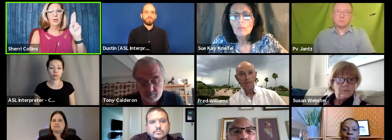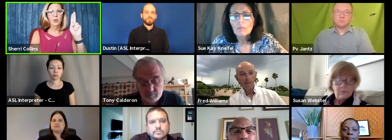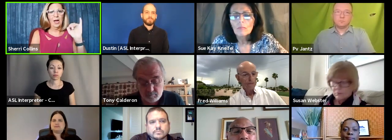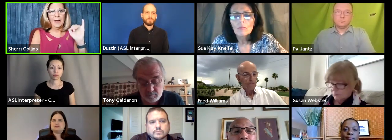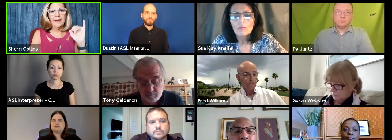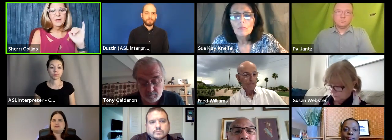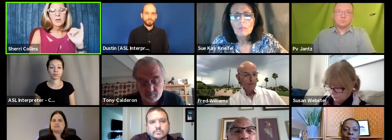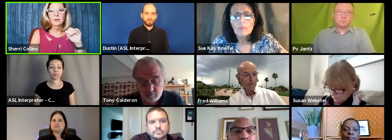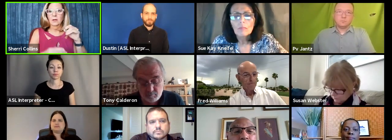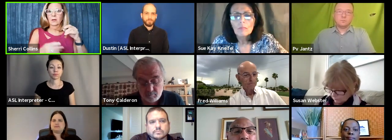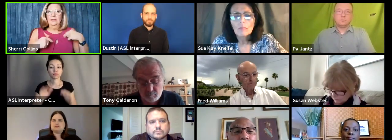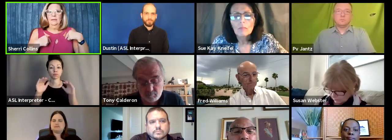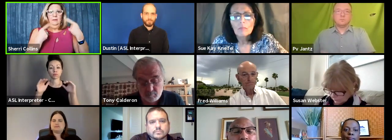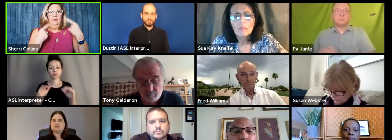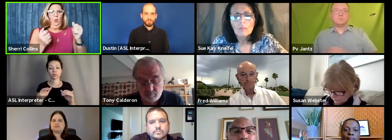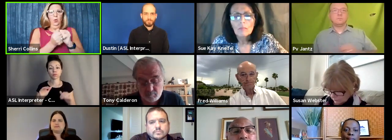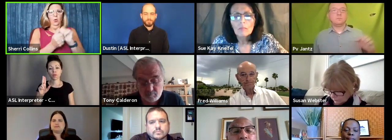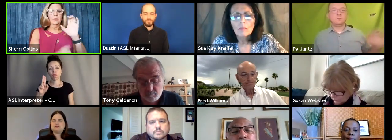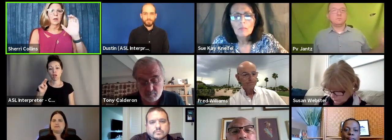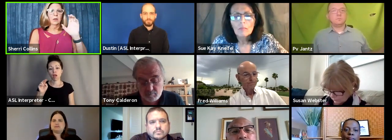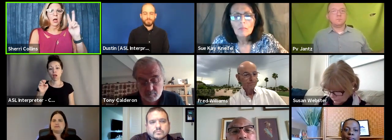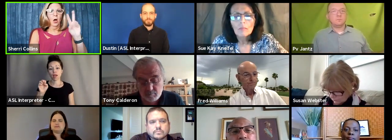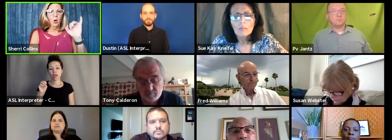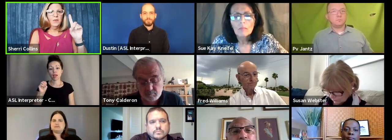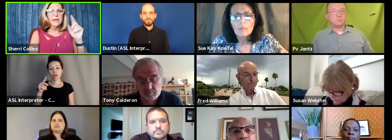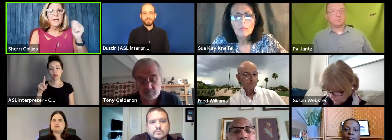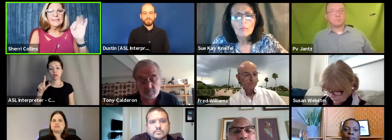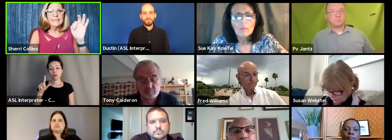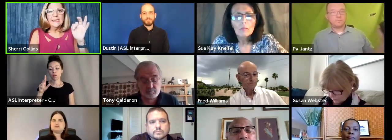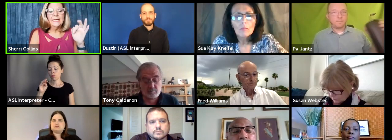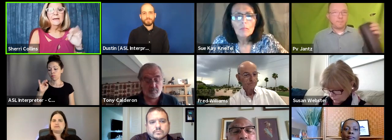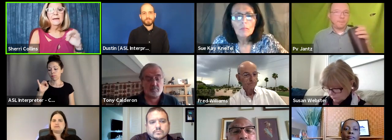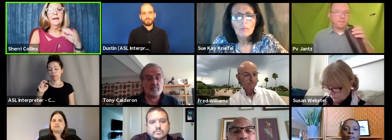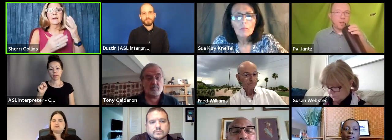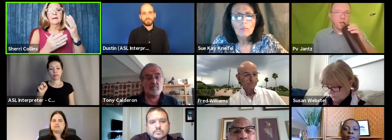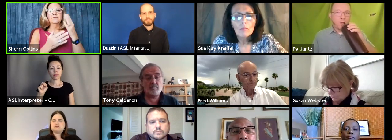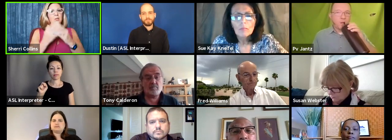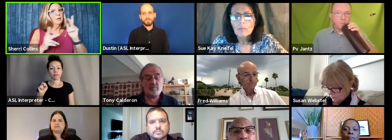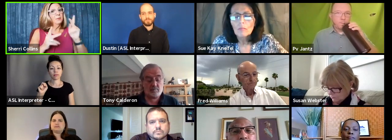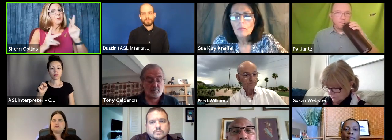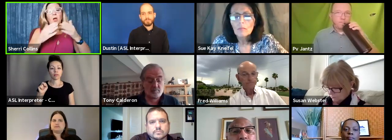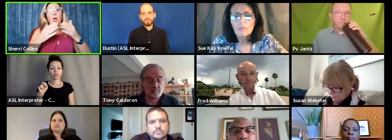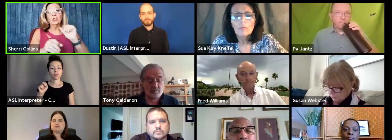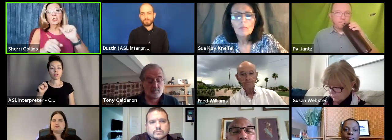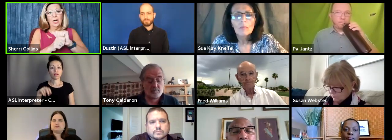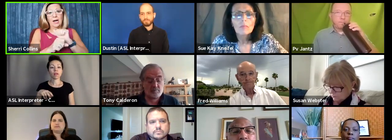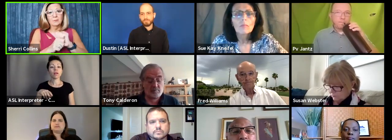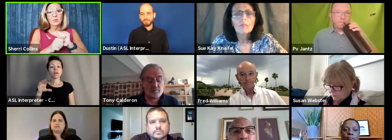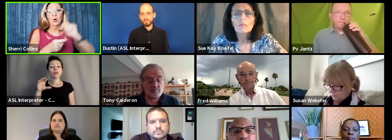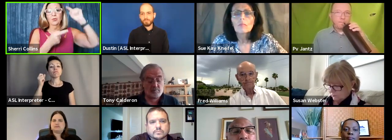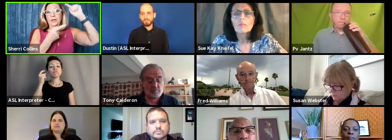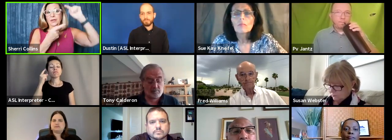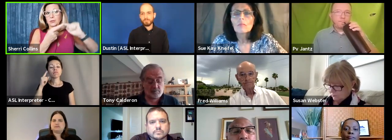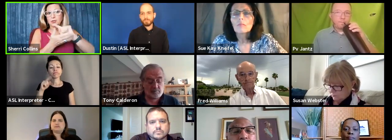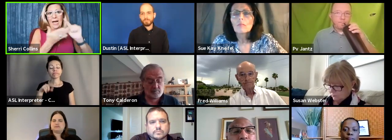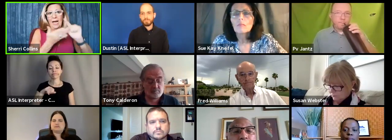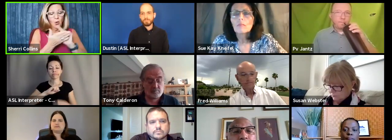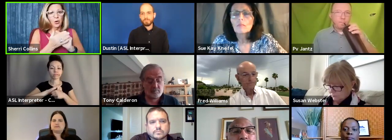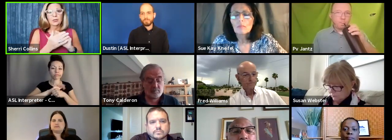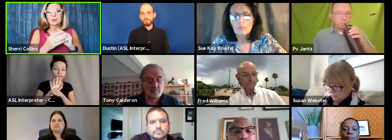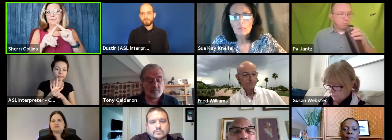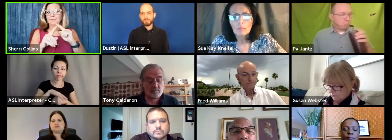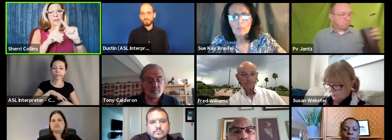Unemployment, UI, with COVID-19, and some people have lost jobs or reduced